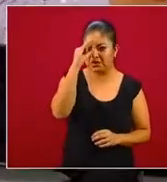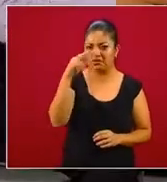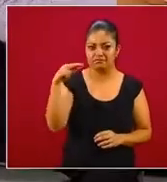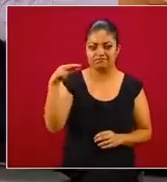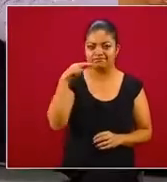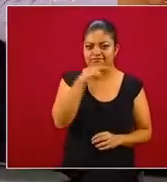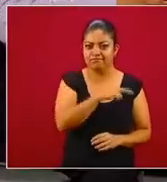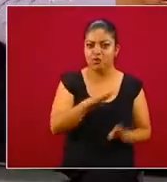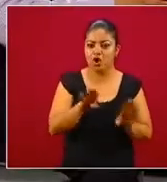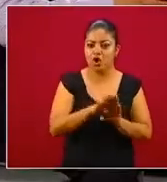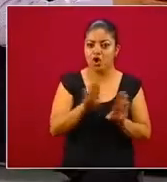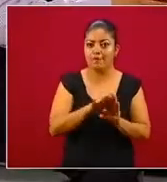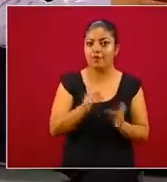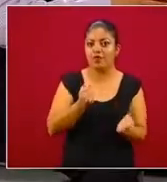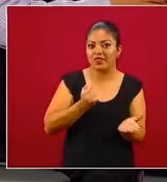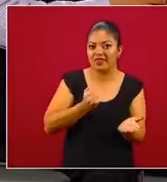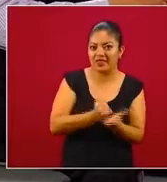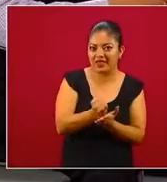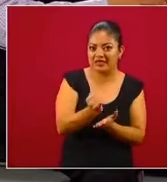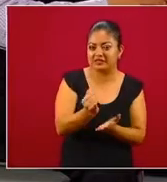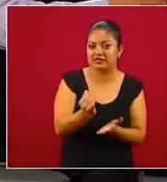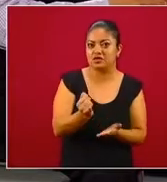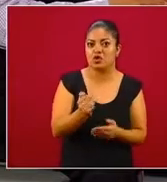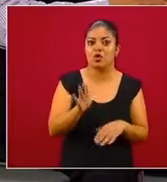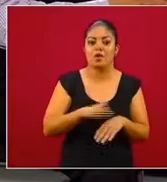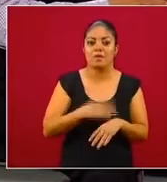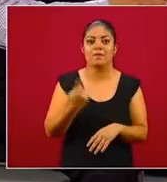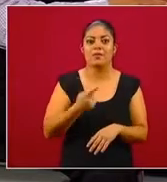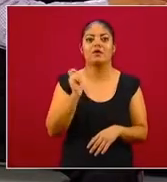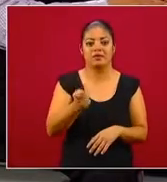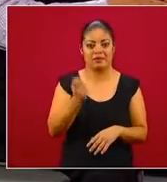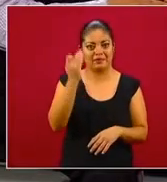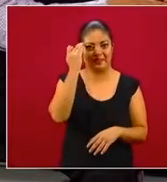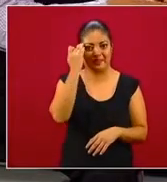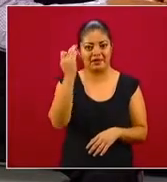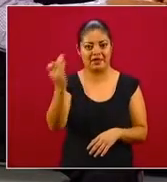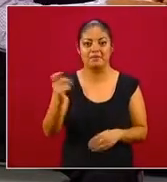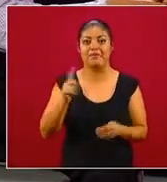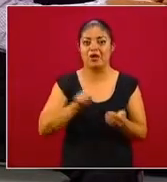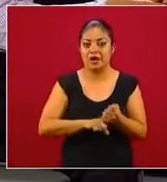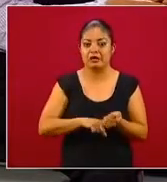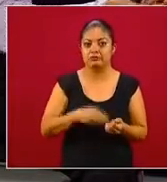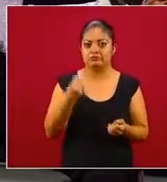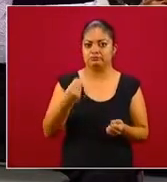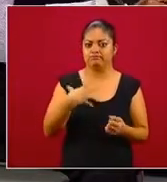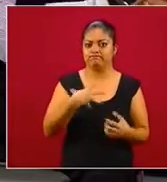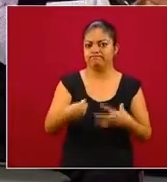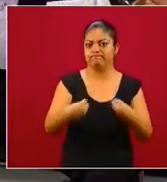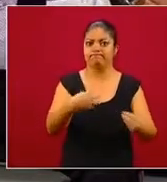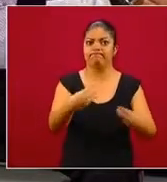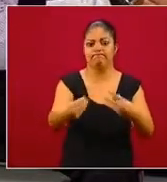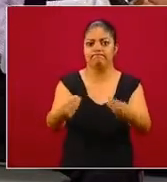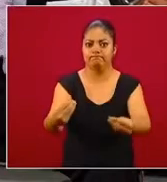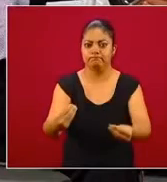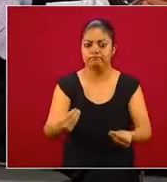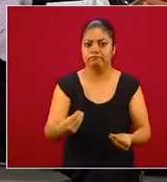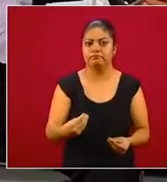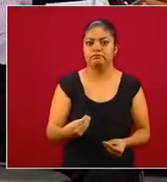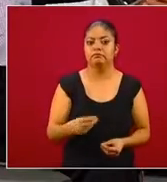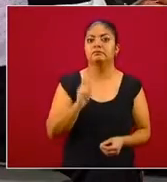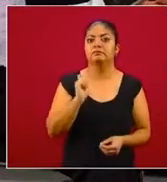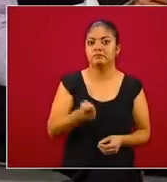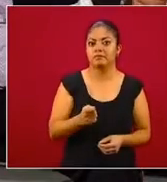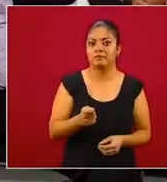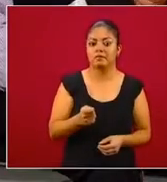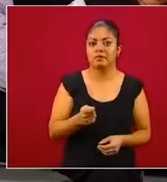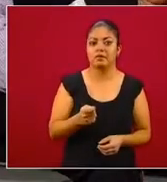tomar little esta bit decisión, early to be dado que making estamos en la this etapa decision donde since hay we're más in the altos phase where contagios we have the y highest un rate of plan de la nueva